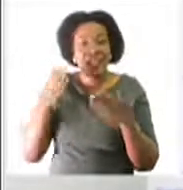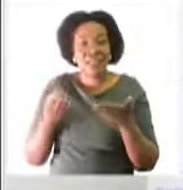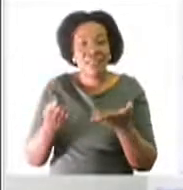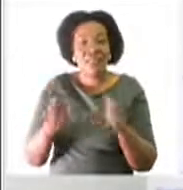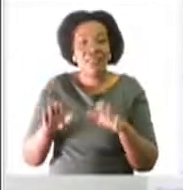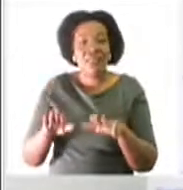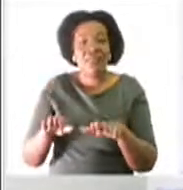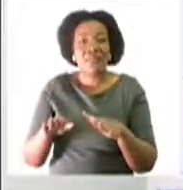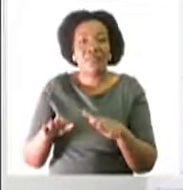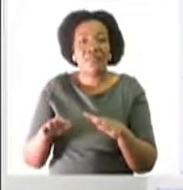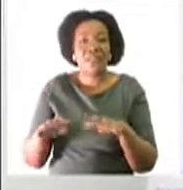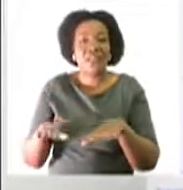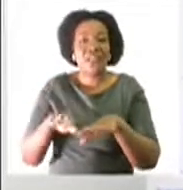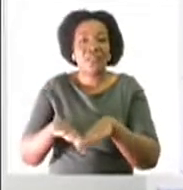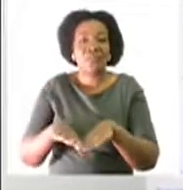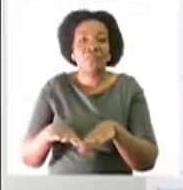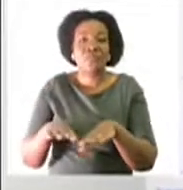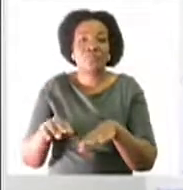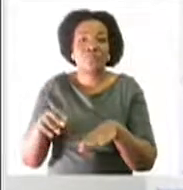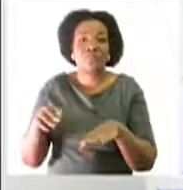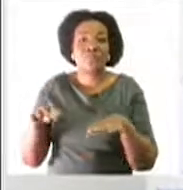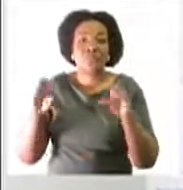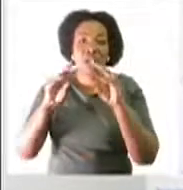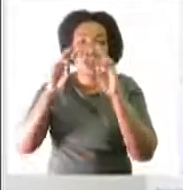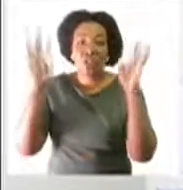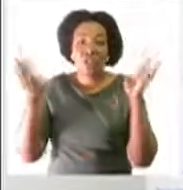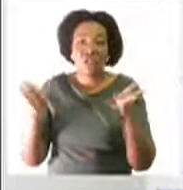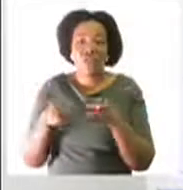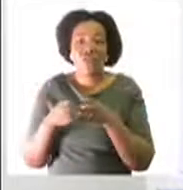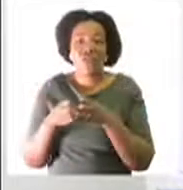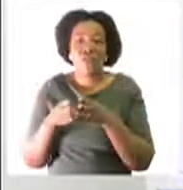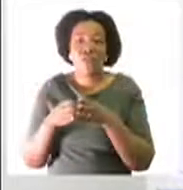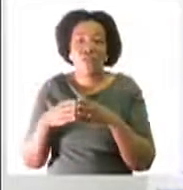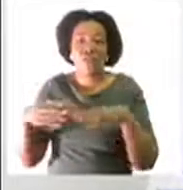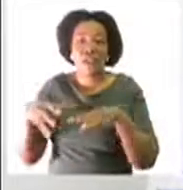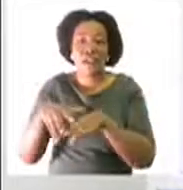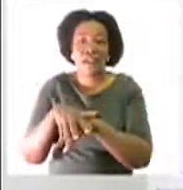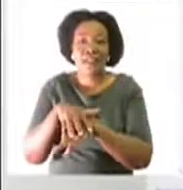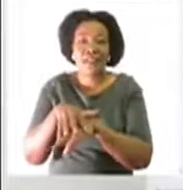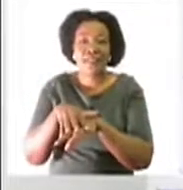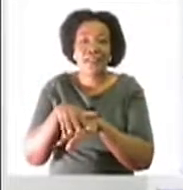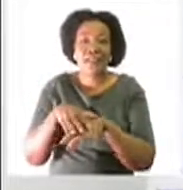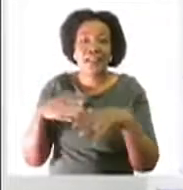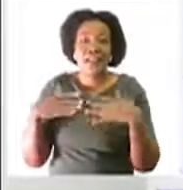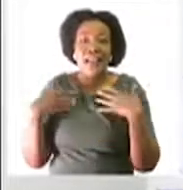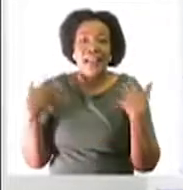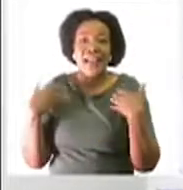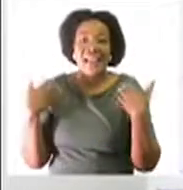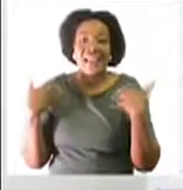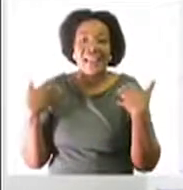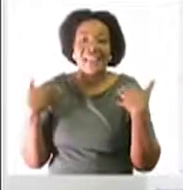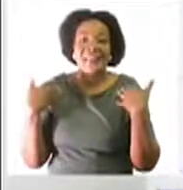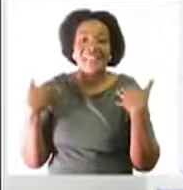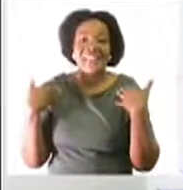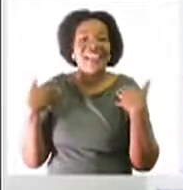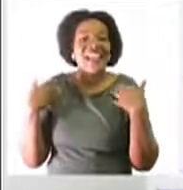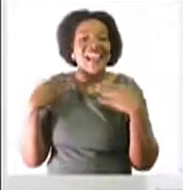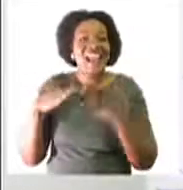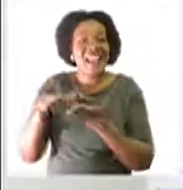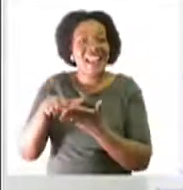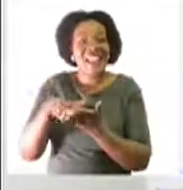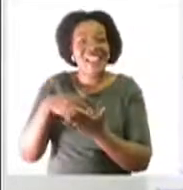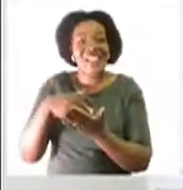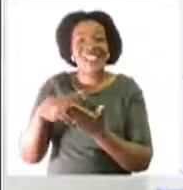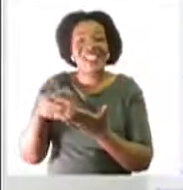grow, grave, globe, gloves, glad,